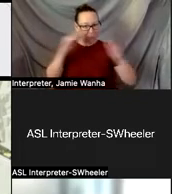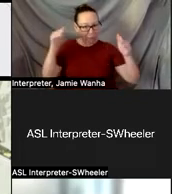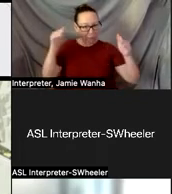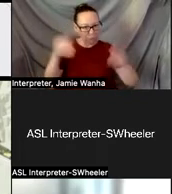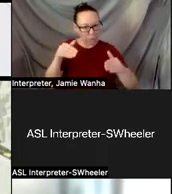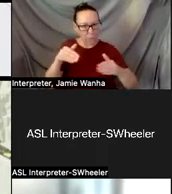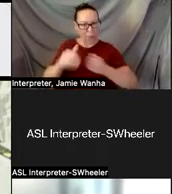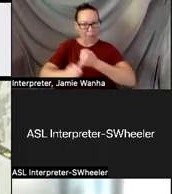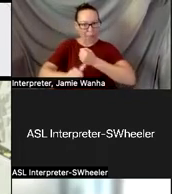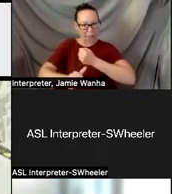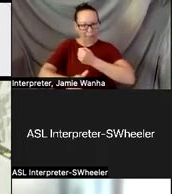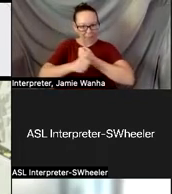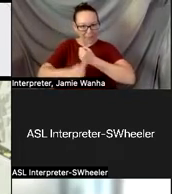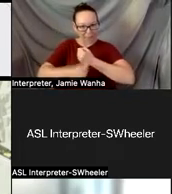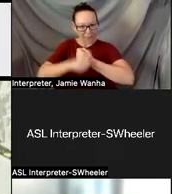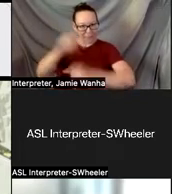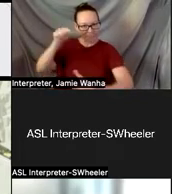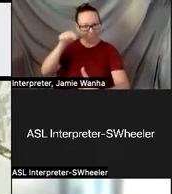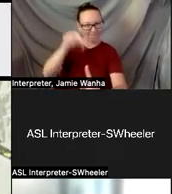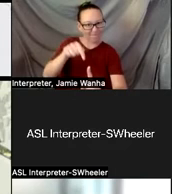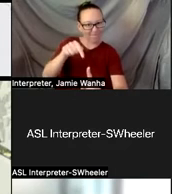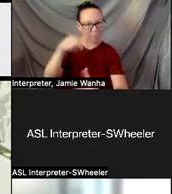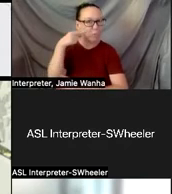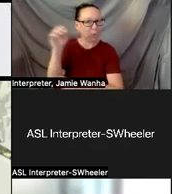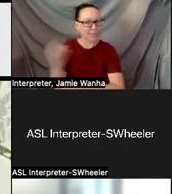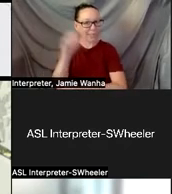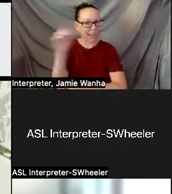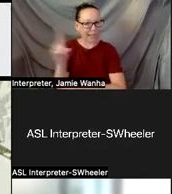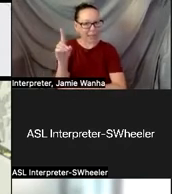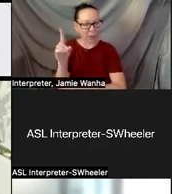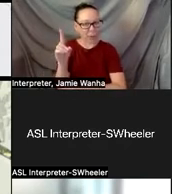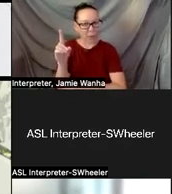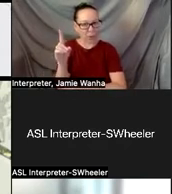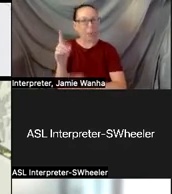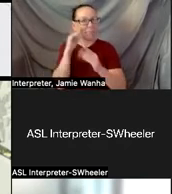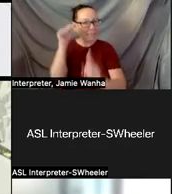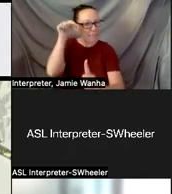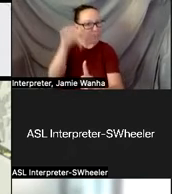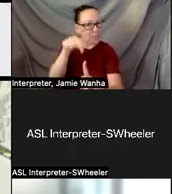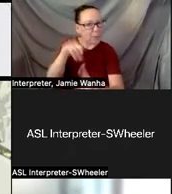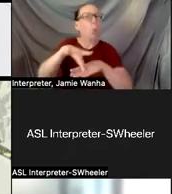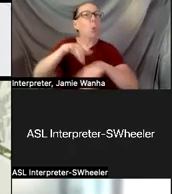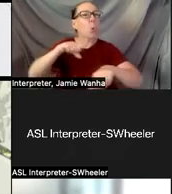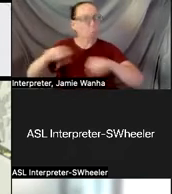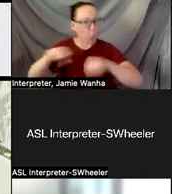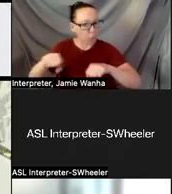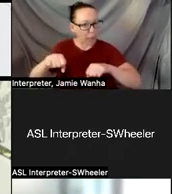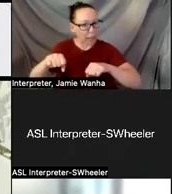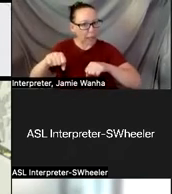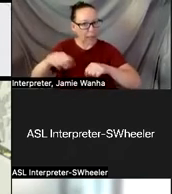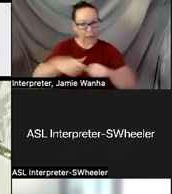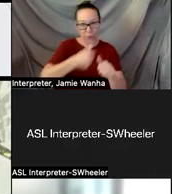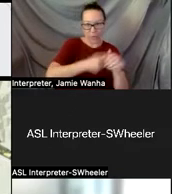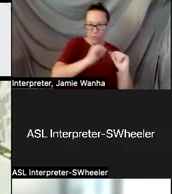wanted to take everybody's actions and narrow it down to what they would do in an earthquake. And we use that, of